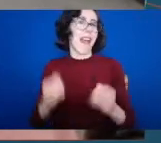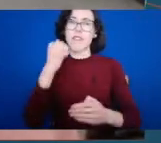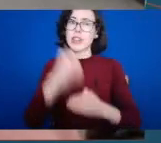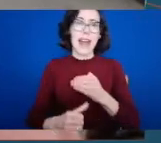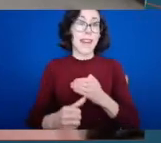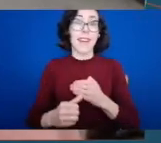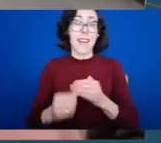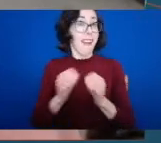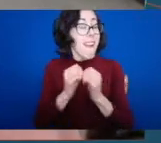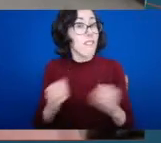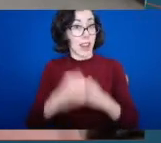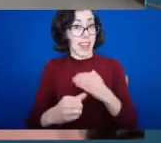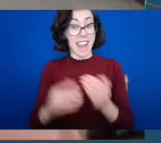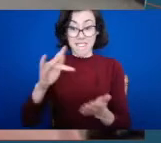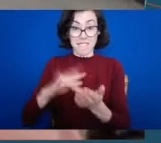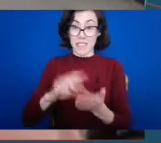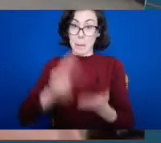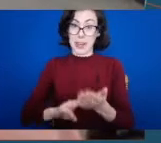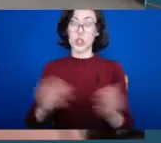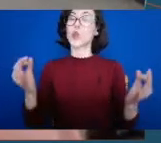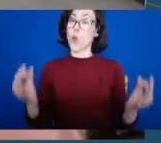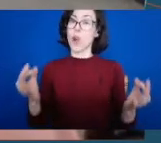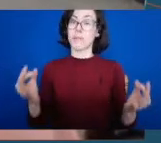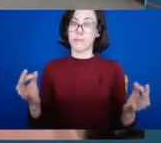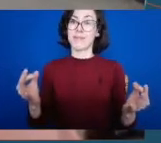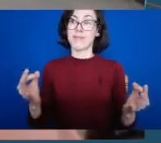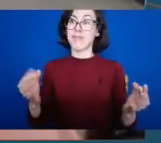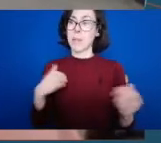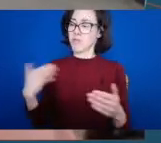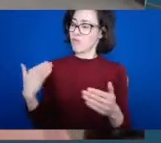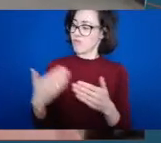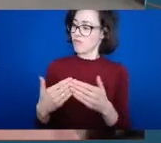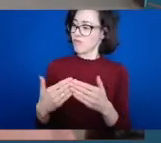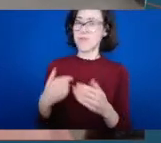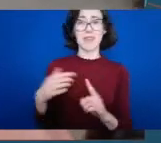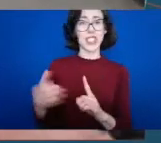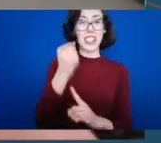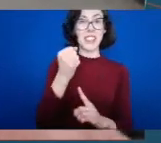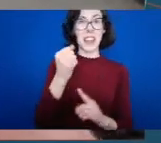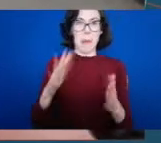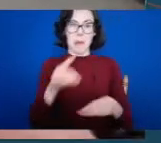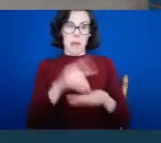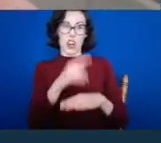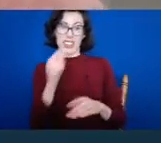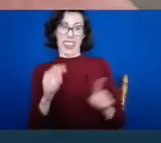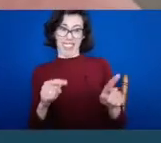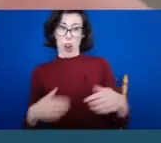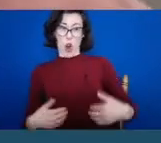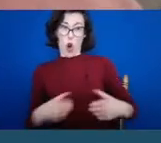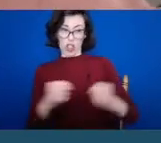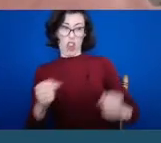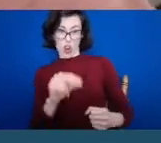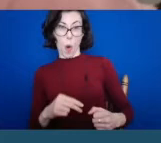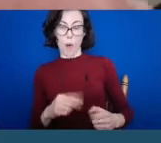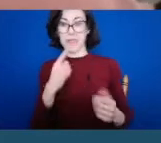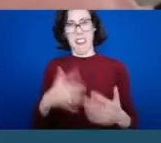to see if I could achieve that. And I think I have, even though my doctor might say otherwise. So basically she's become Iron